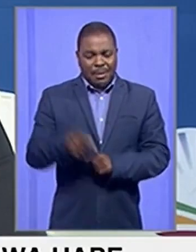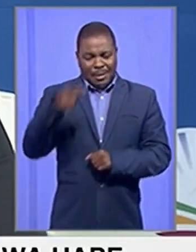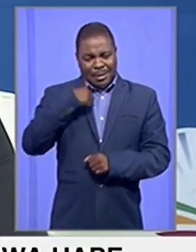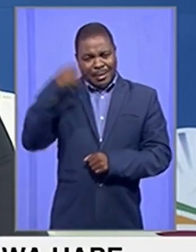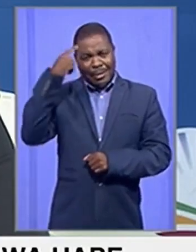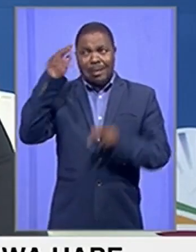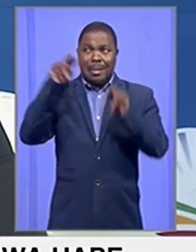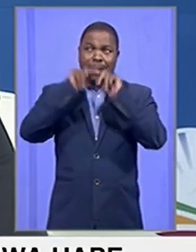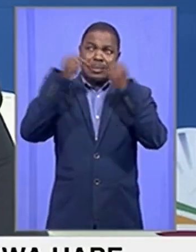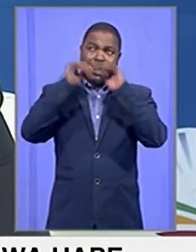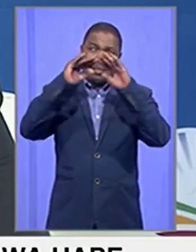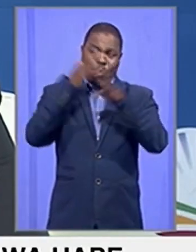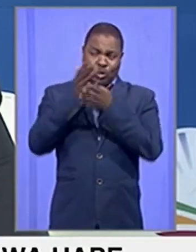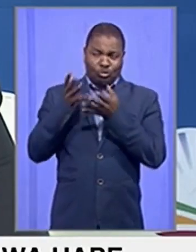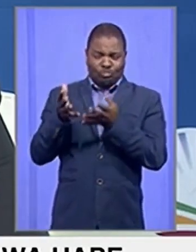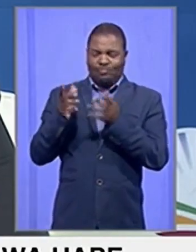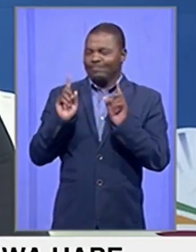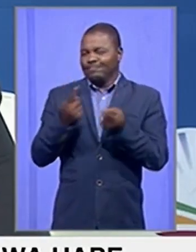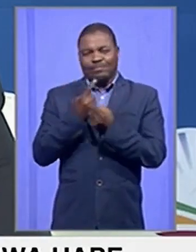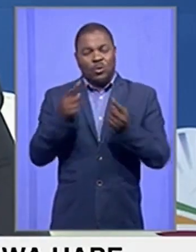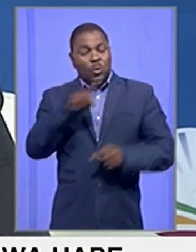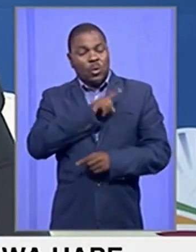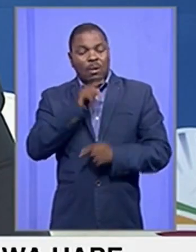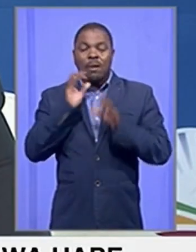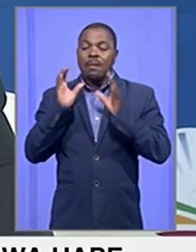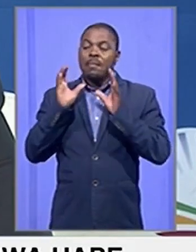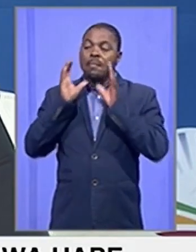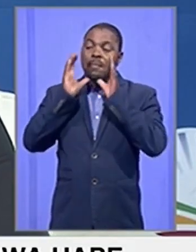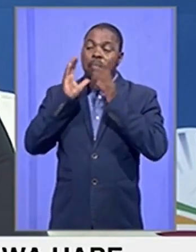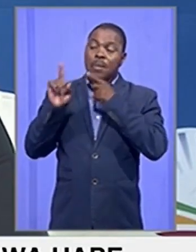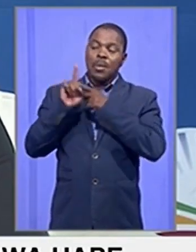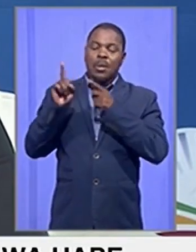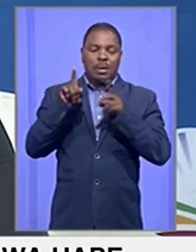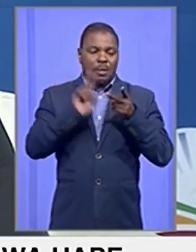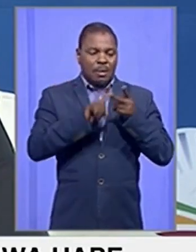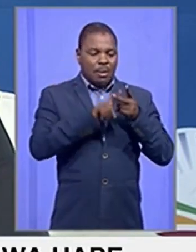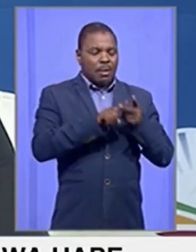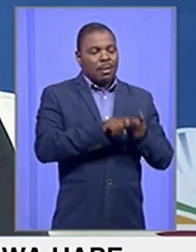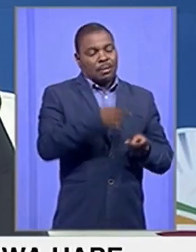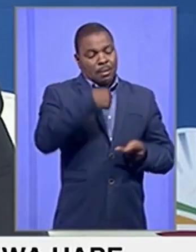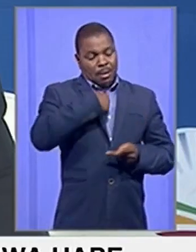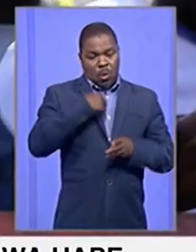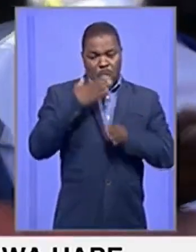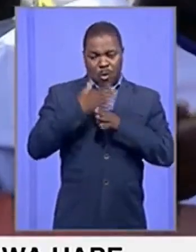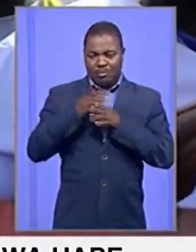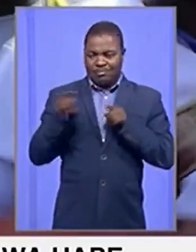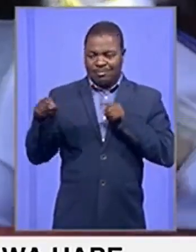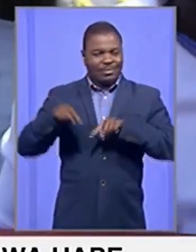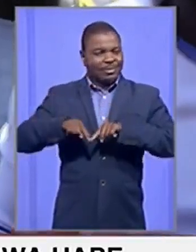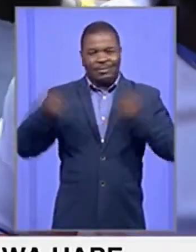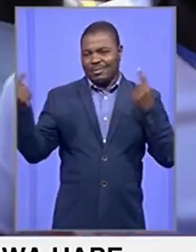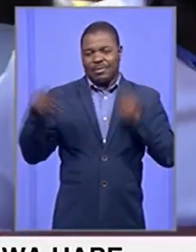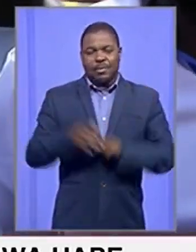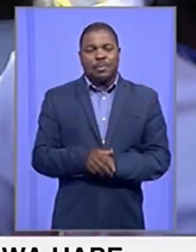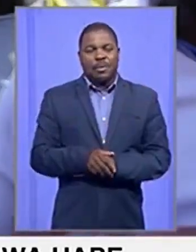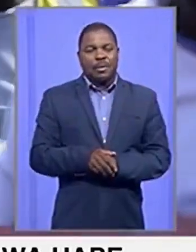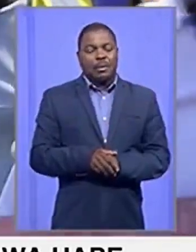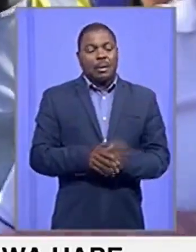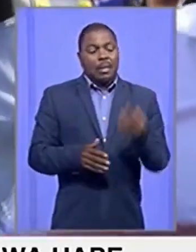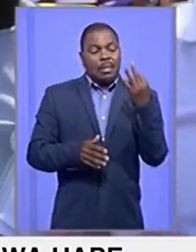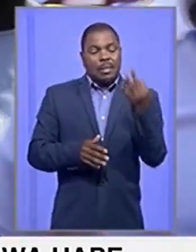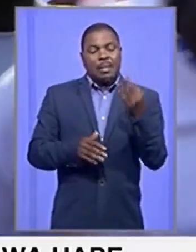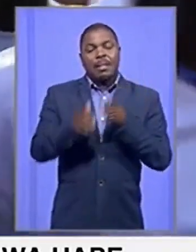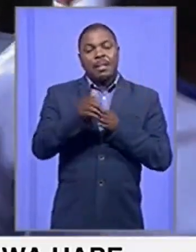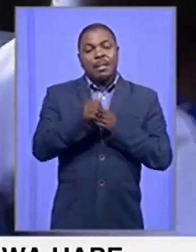national level like that, because what Julius Malema wants is very different to what John Steenhuisen wants. Ke baeteledipele ba le bararo